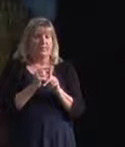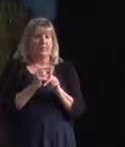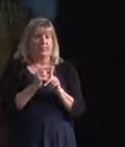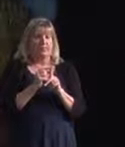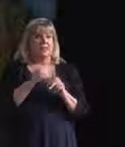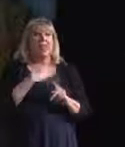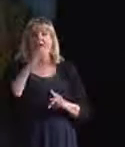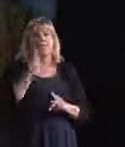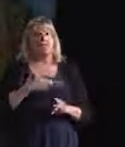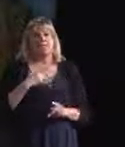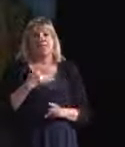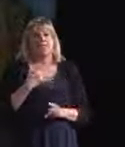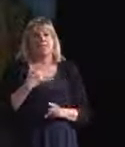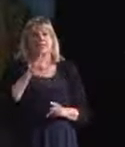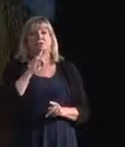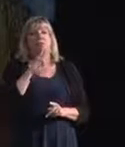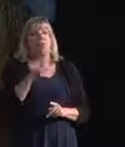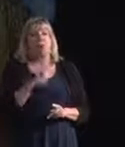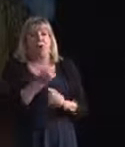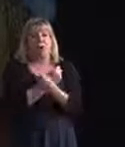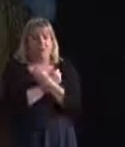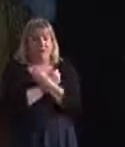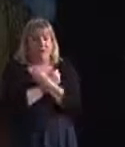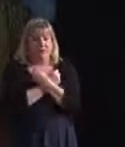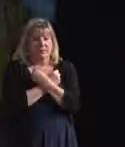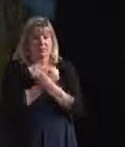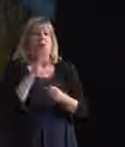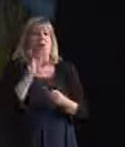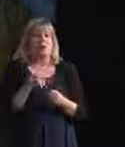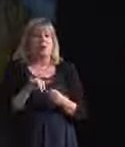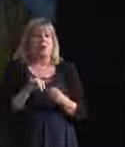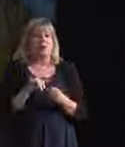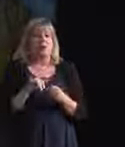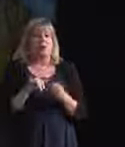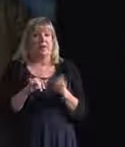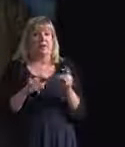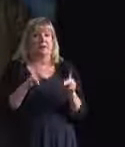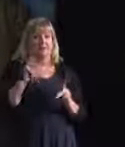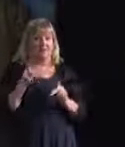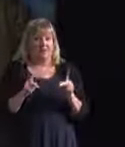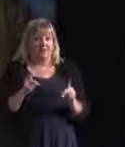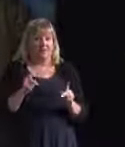I have never felt so loved by a community.